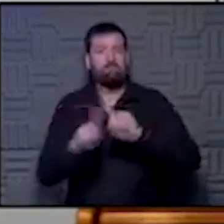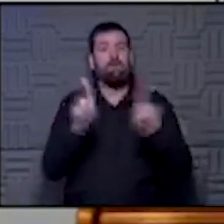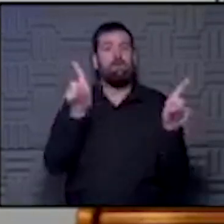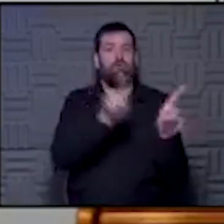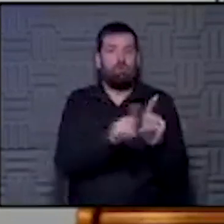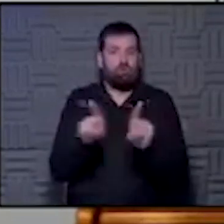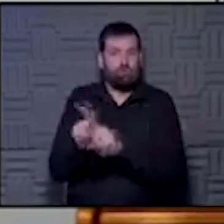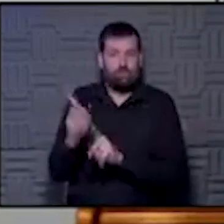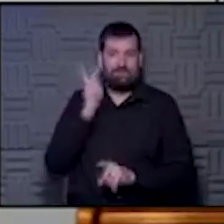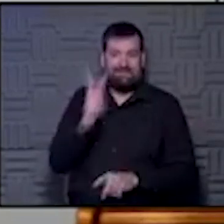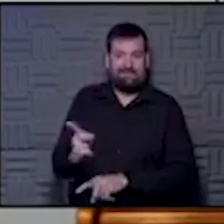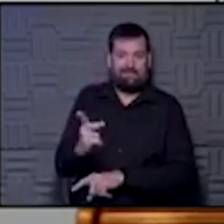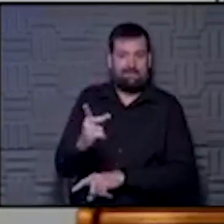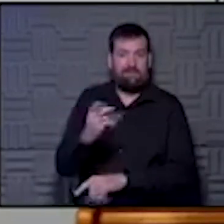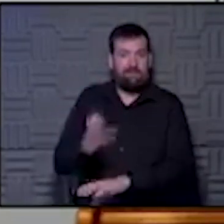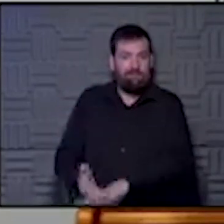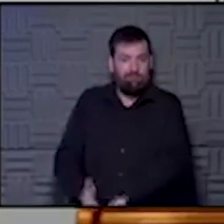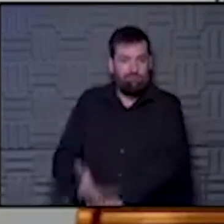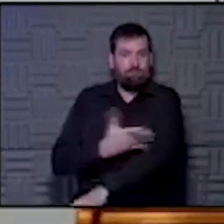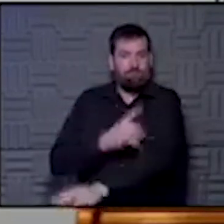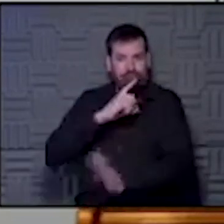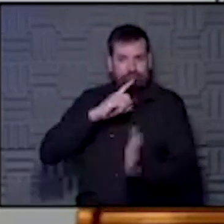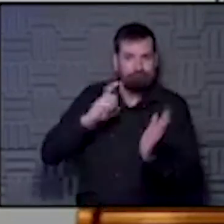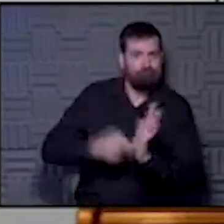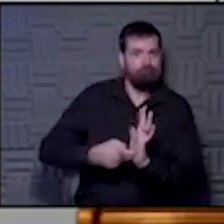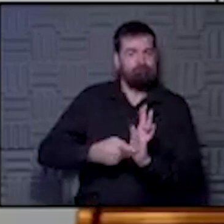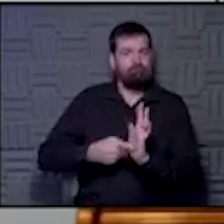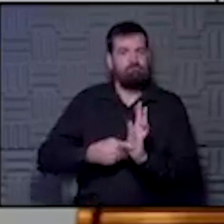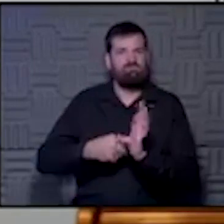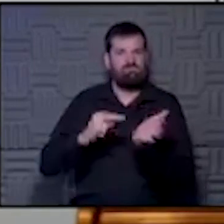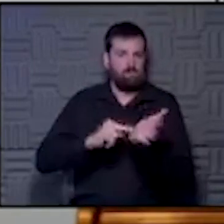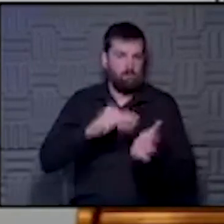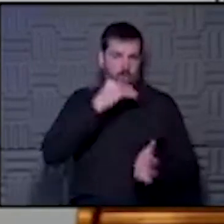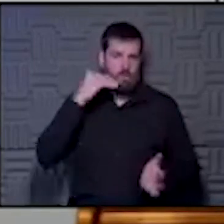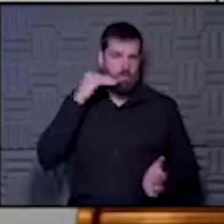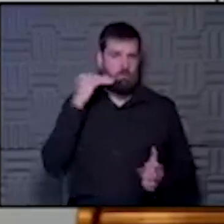see that quality improvement across the board in nursing homes because they've